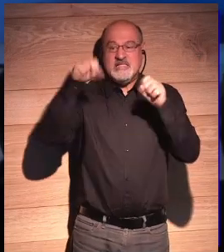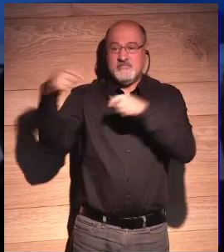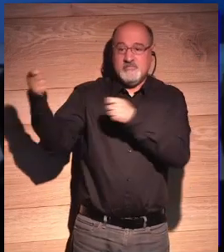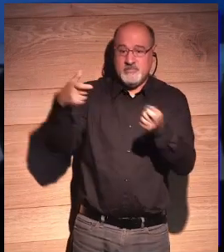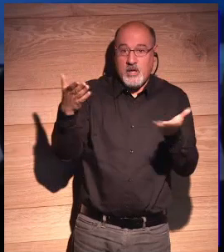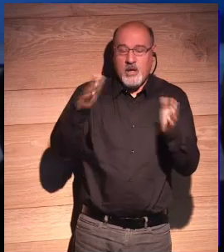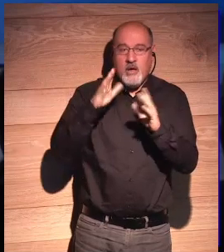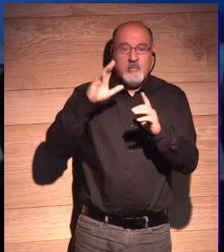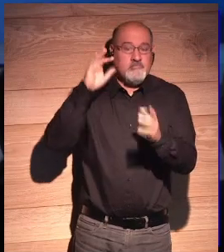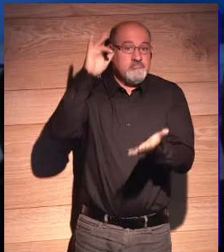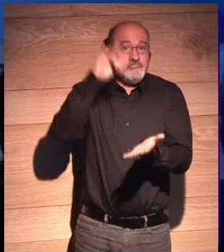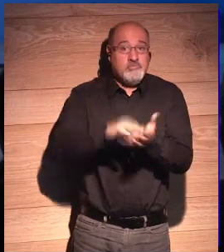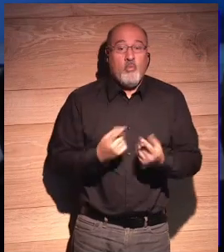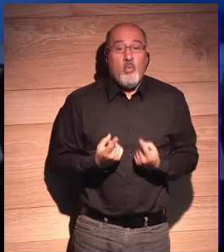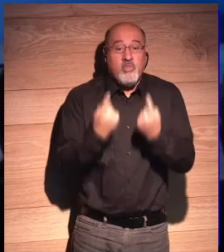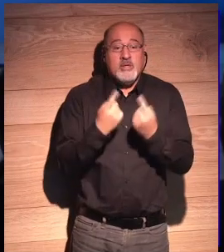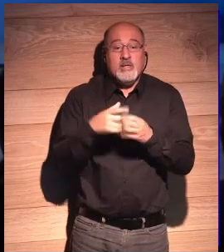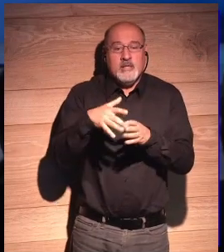month. I was able to buy